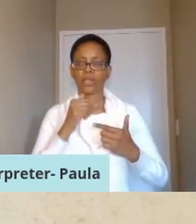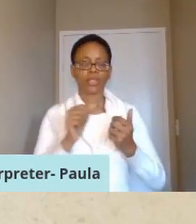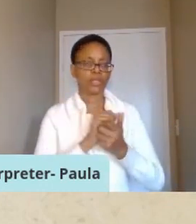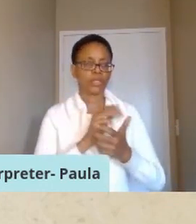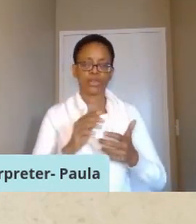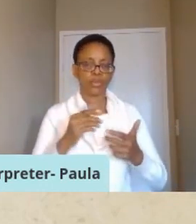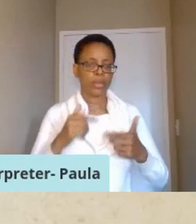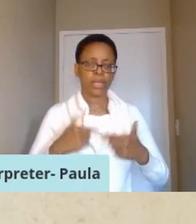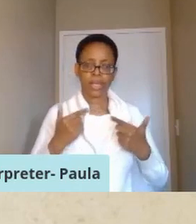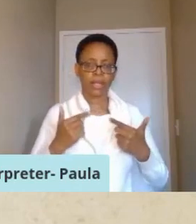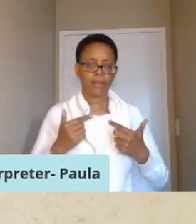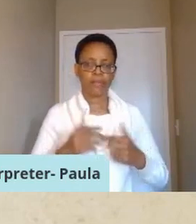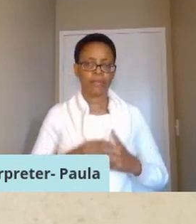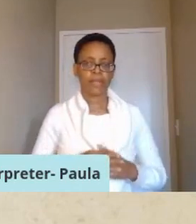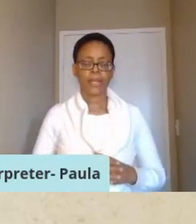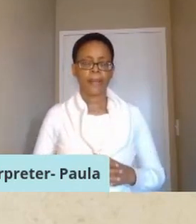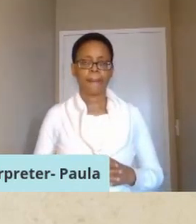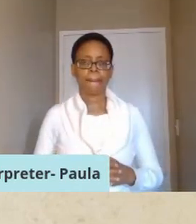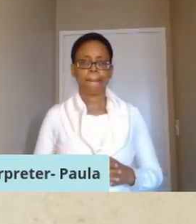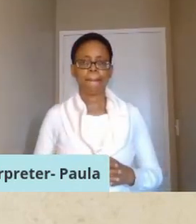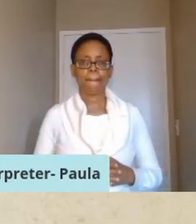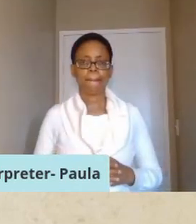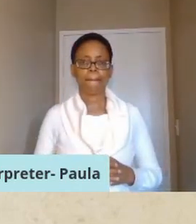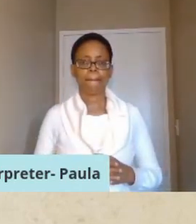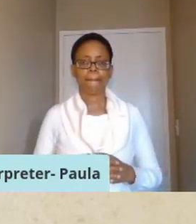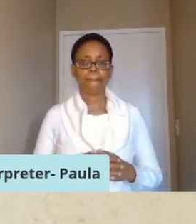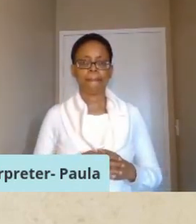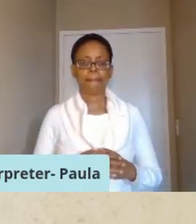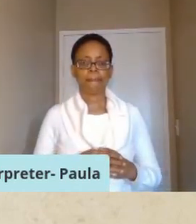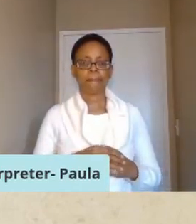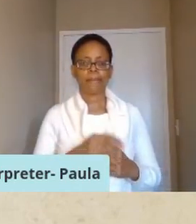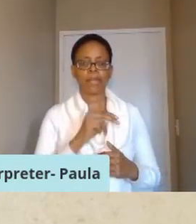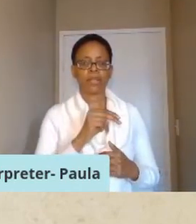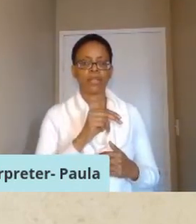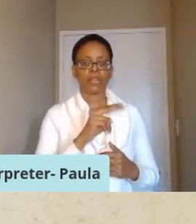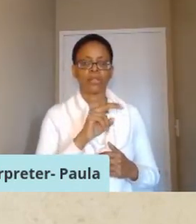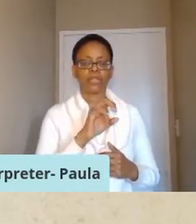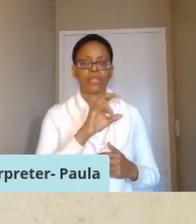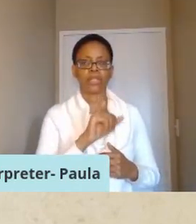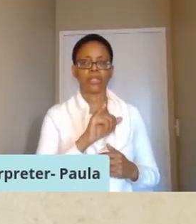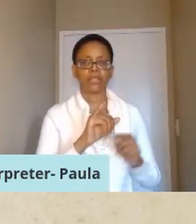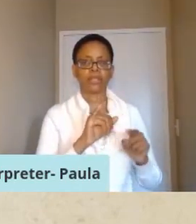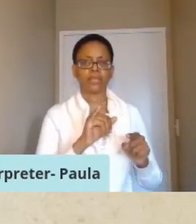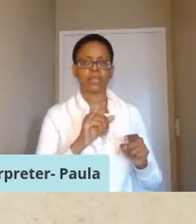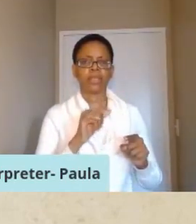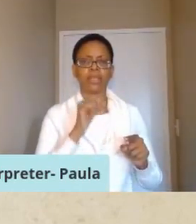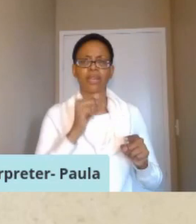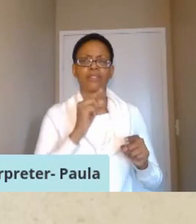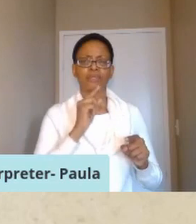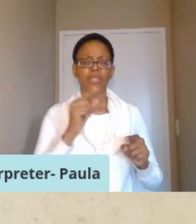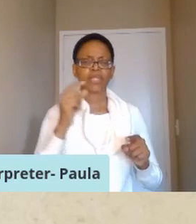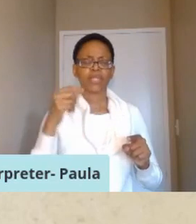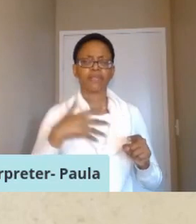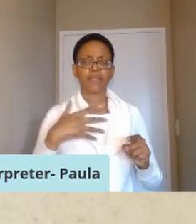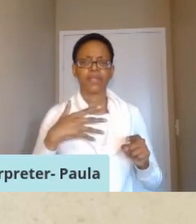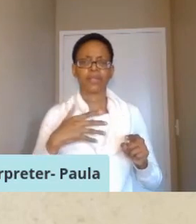life. So for him, for Nursi, the main cause of unrealistic fear is